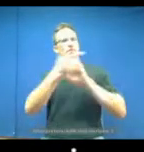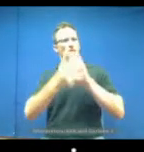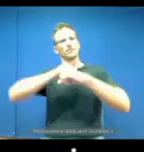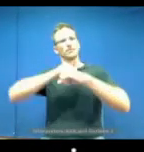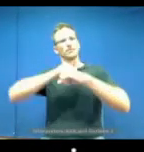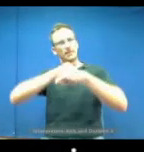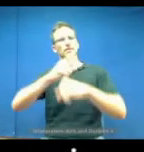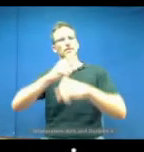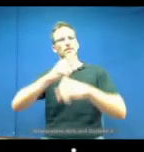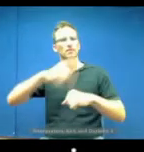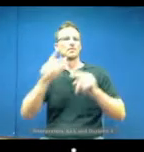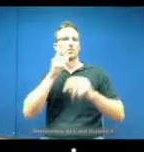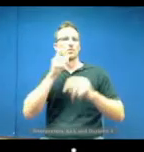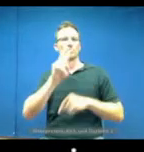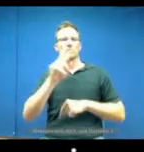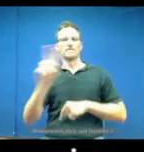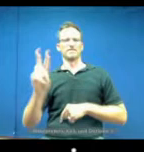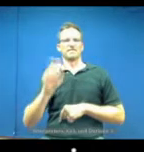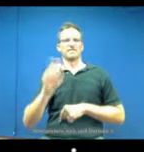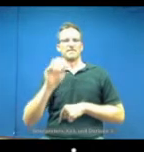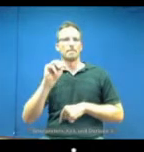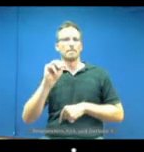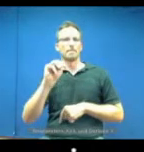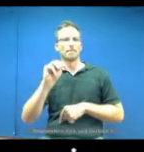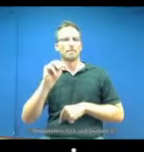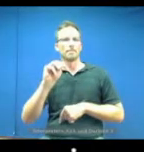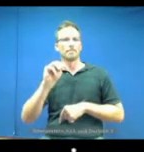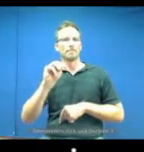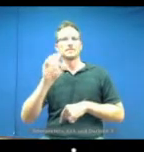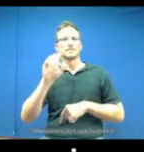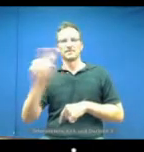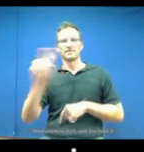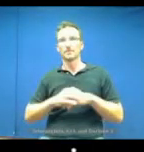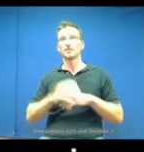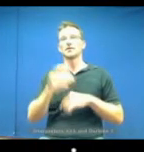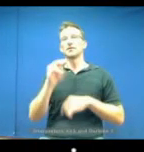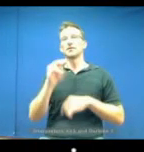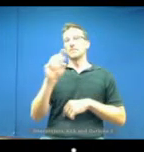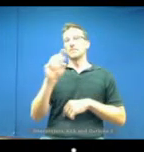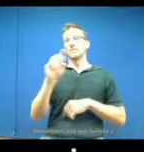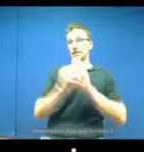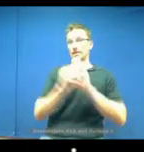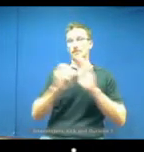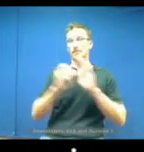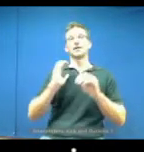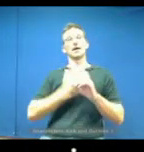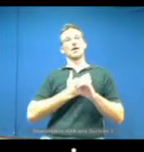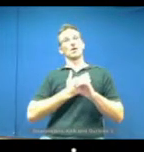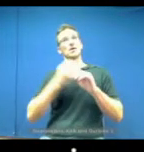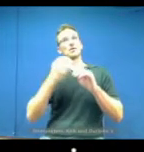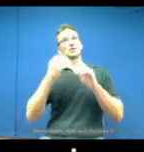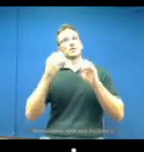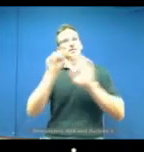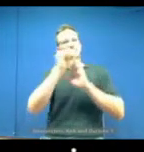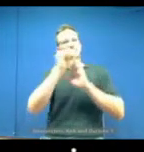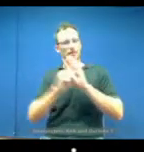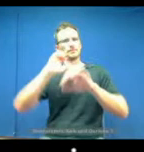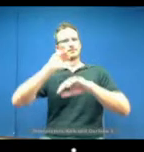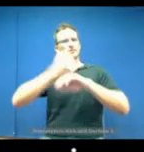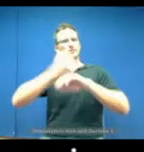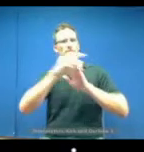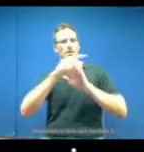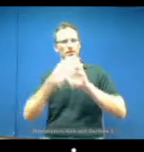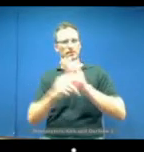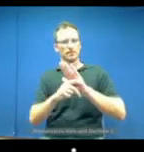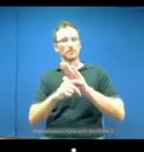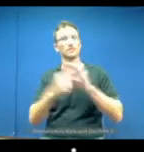violence. In Maryland, our General Assembly set forth our policy as, because of an increasing